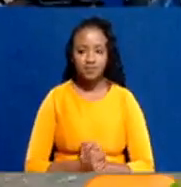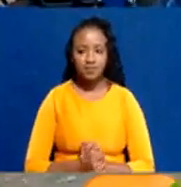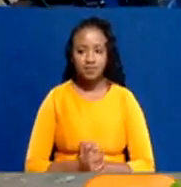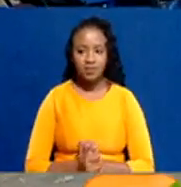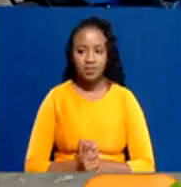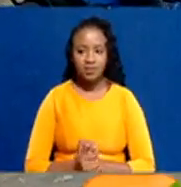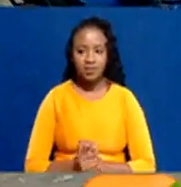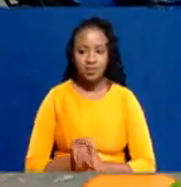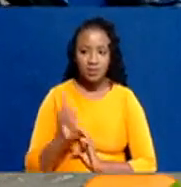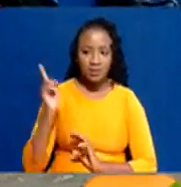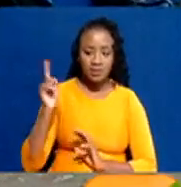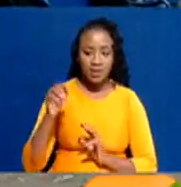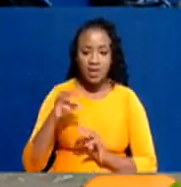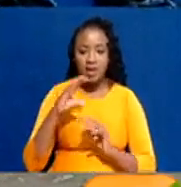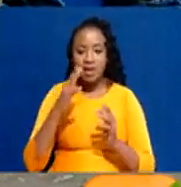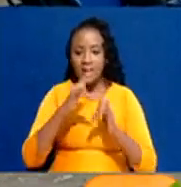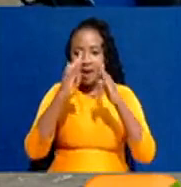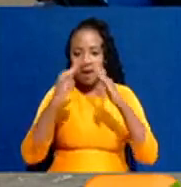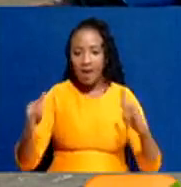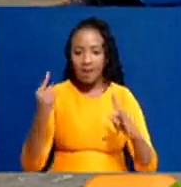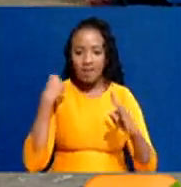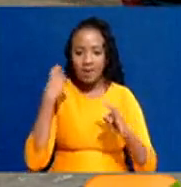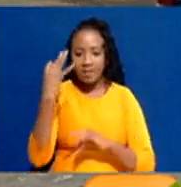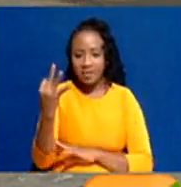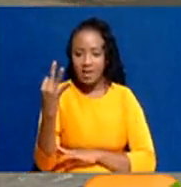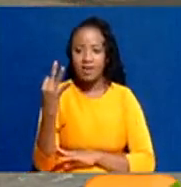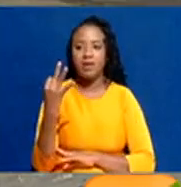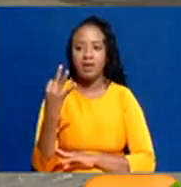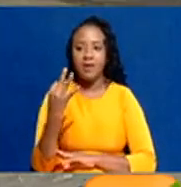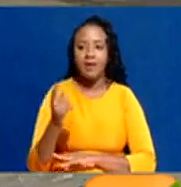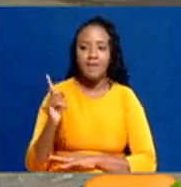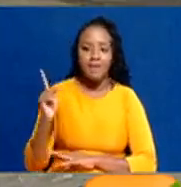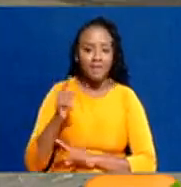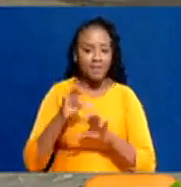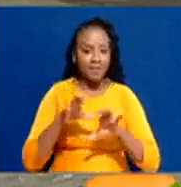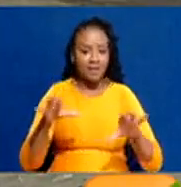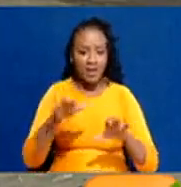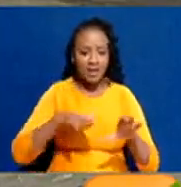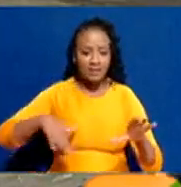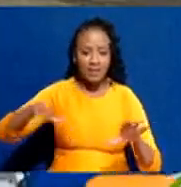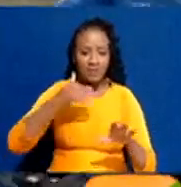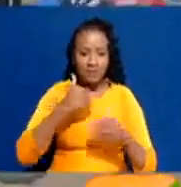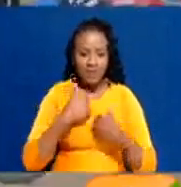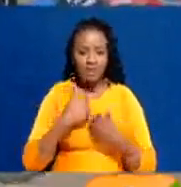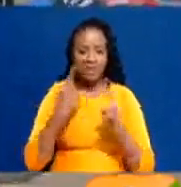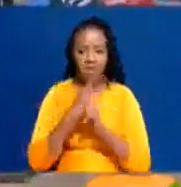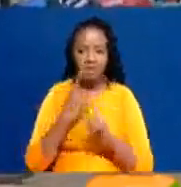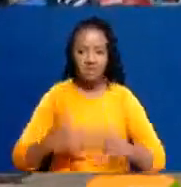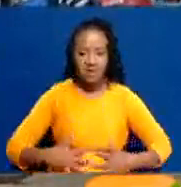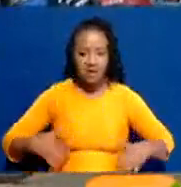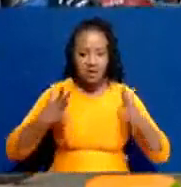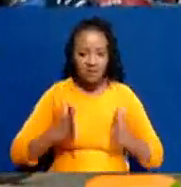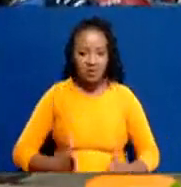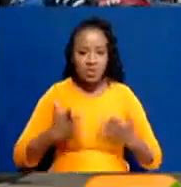This street in Camp 3 inside the Kakuma refugee camp hosts a vibrant marketplace where refugees have established